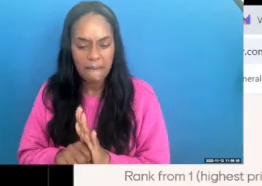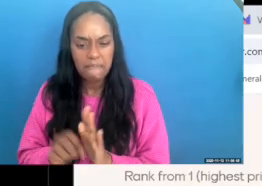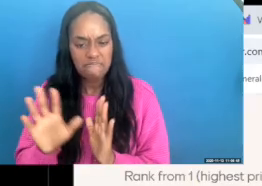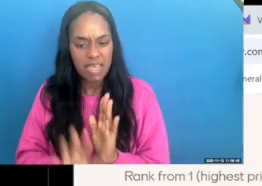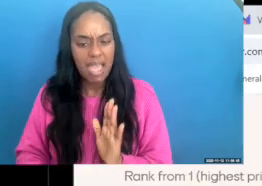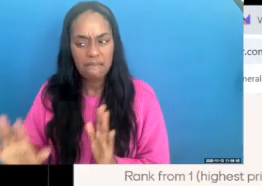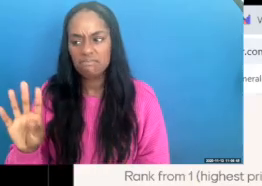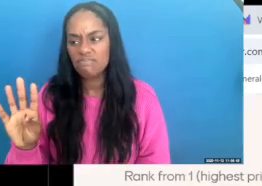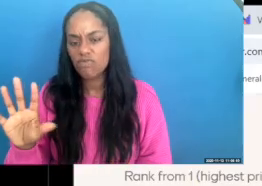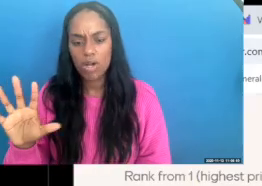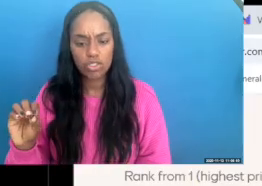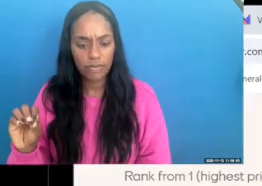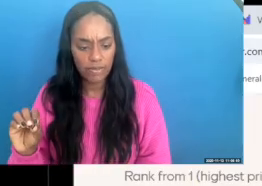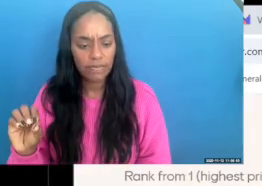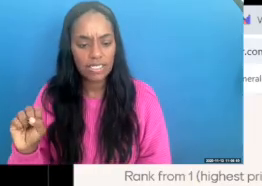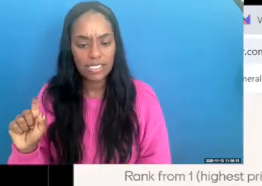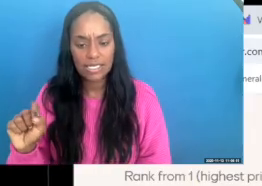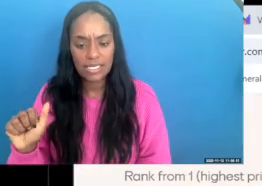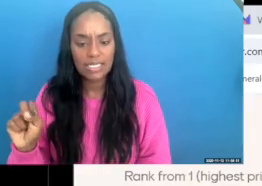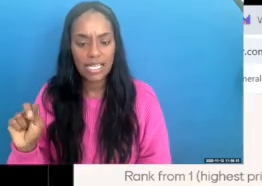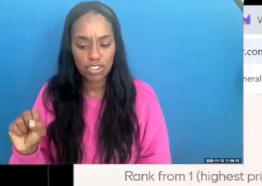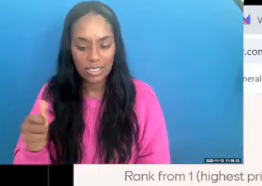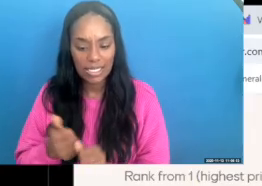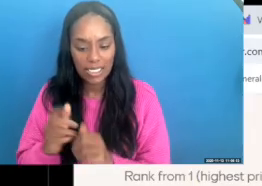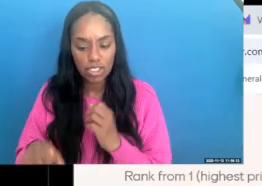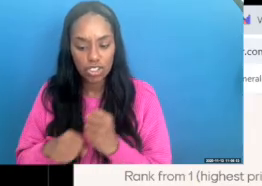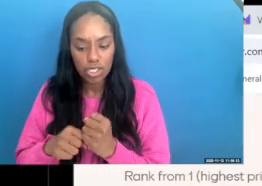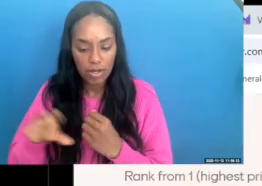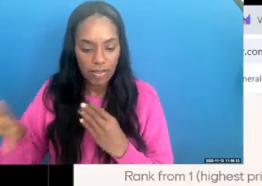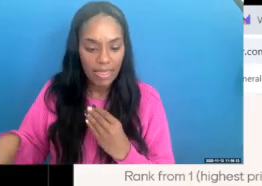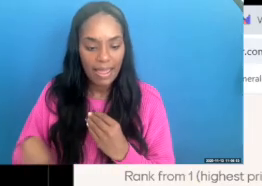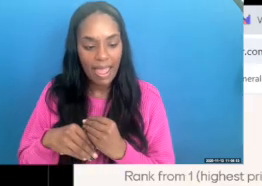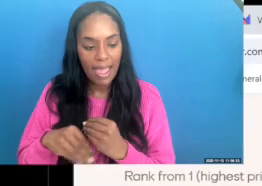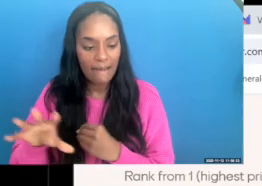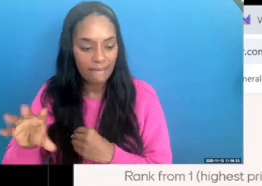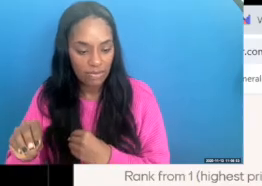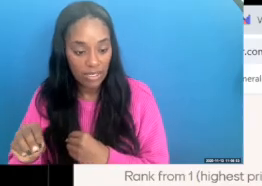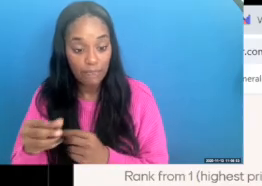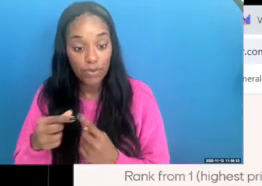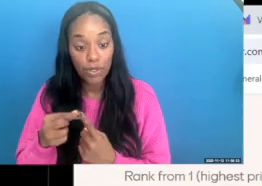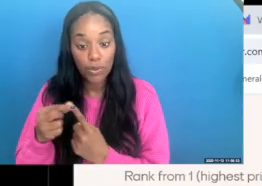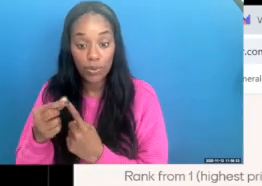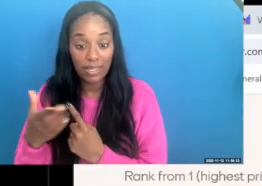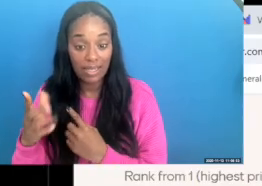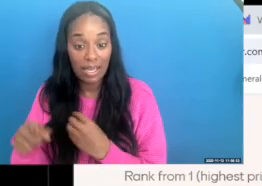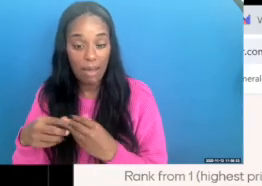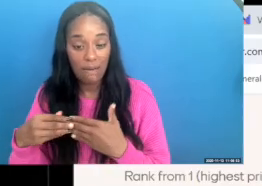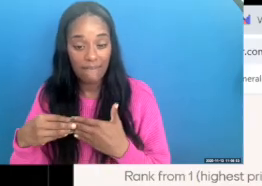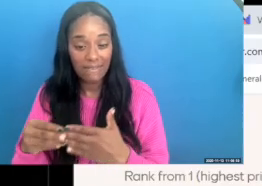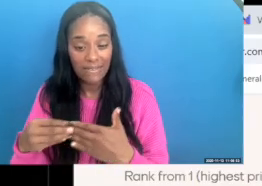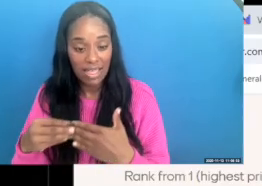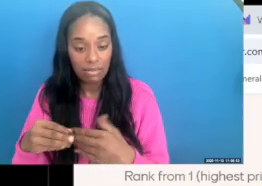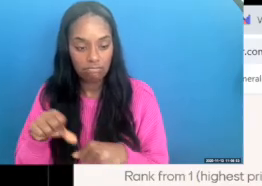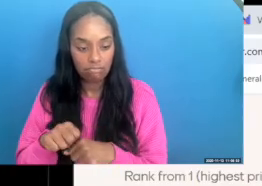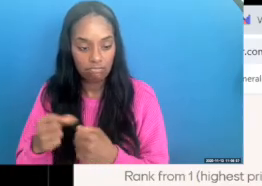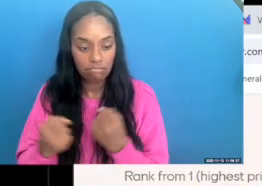state. They have 450 stations. They add about 50 stations per year. And the really unique thing